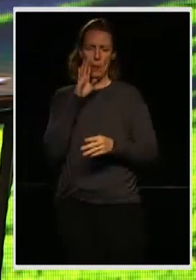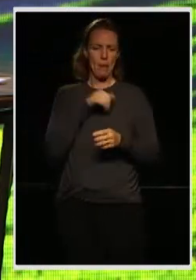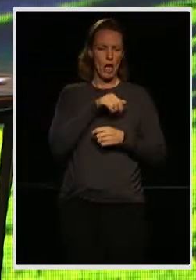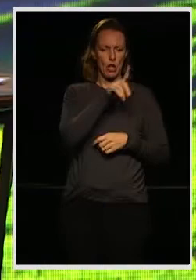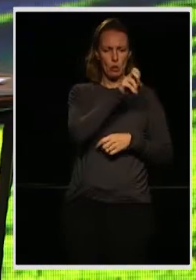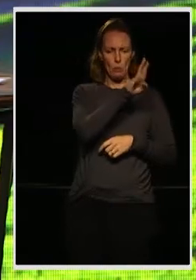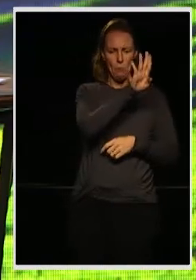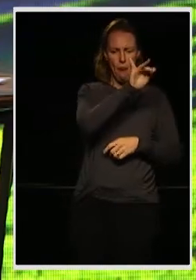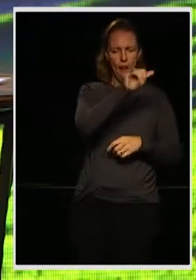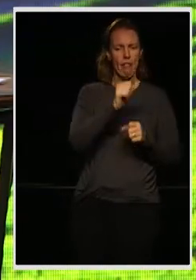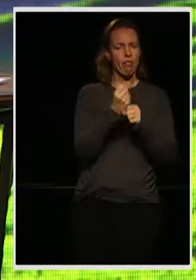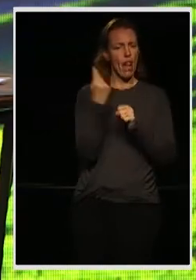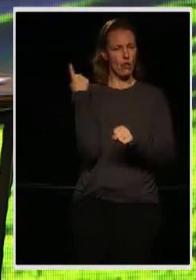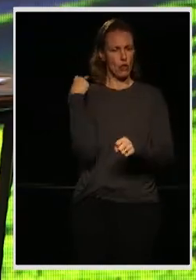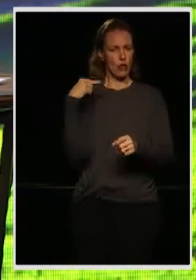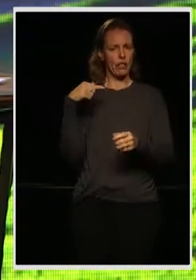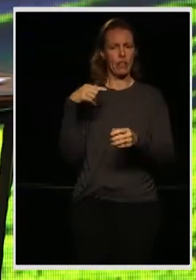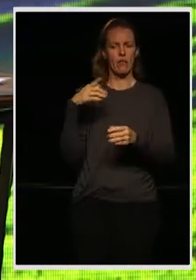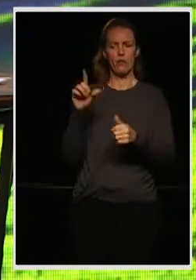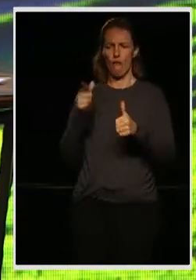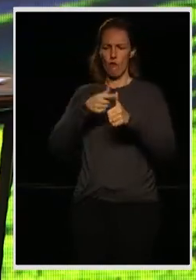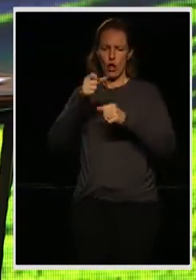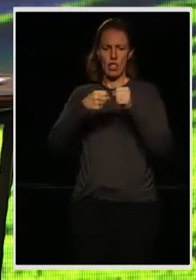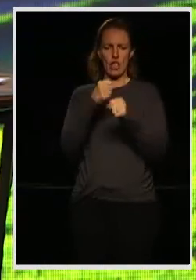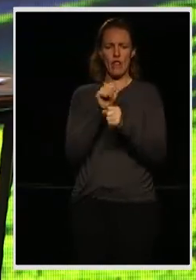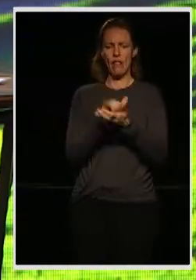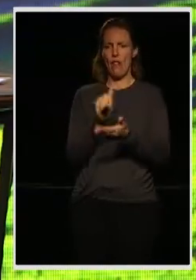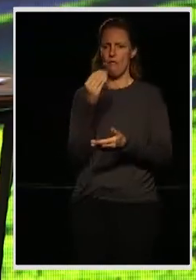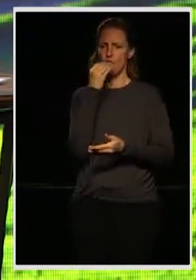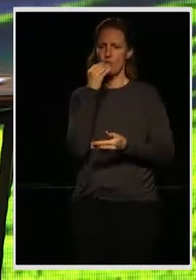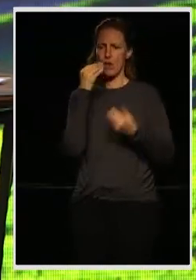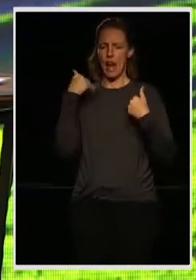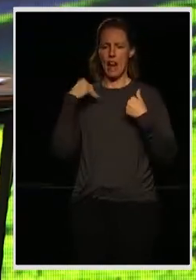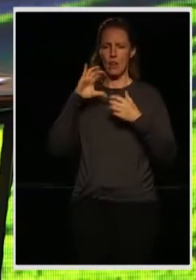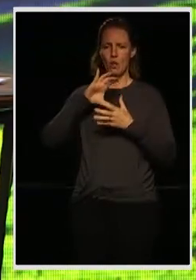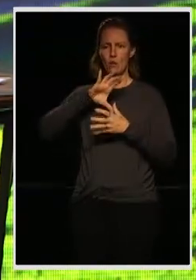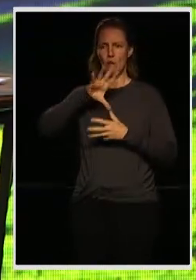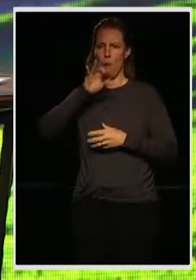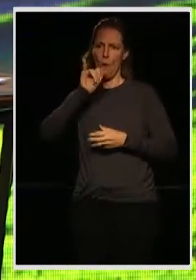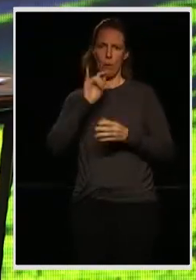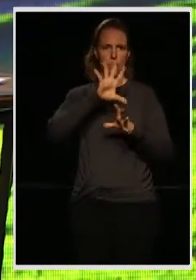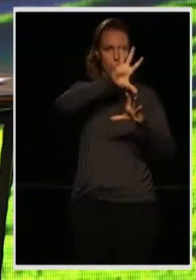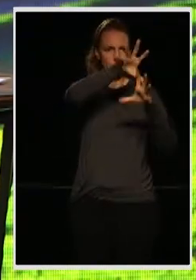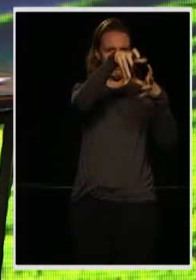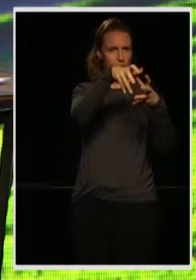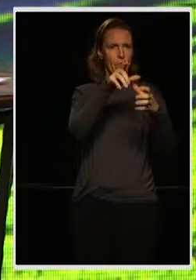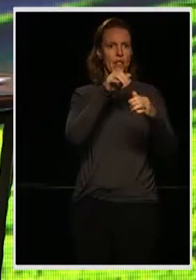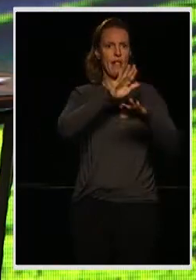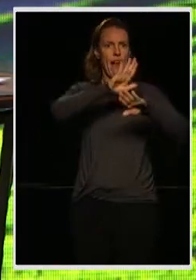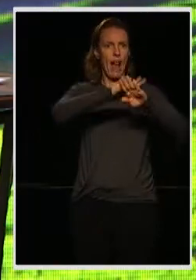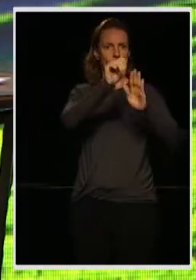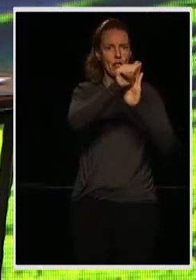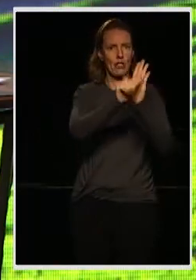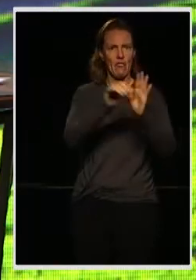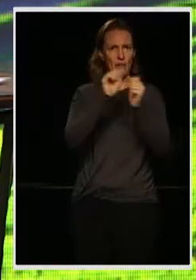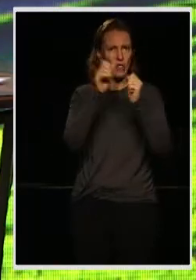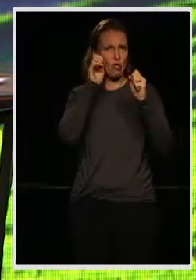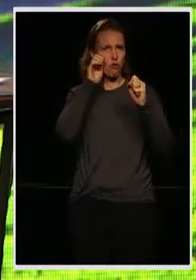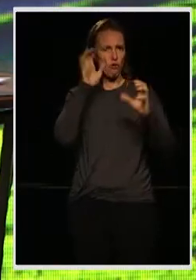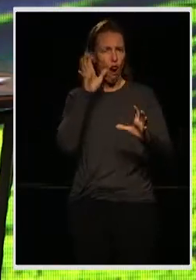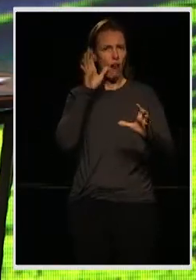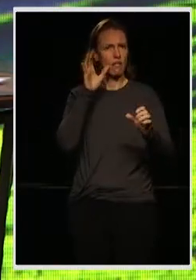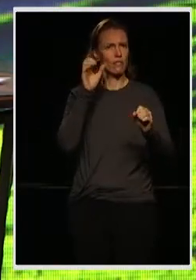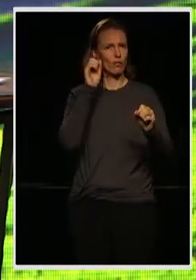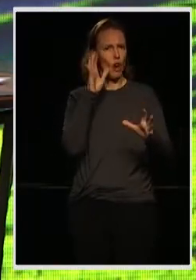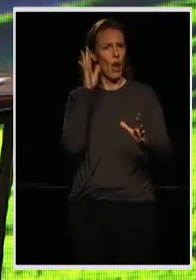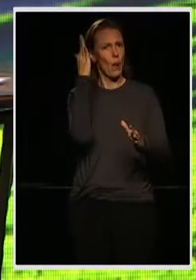was the first year that food had its own pavilion and was basically on the agenda, which is shocking. It's just shocking to think about. Like,